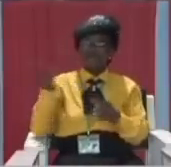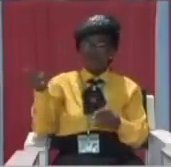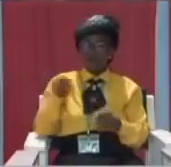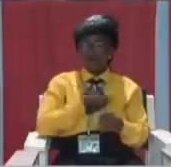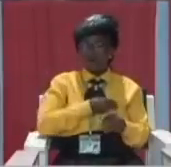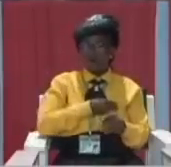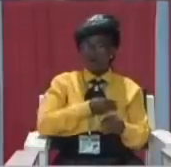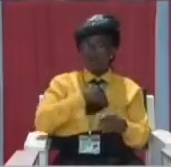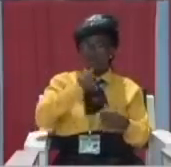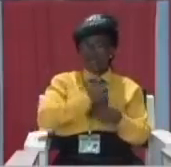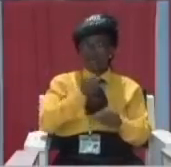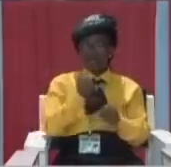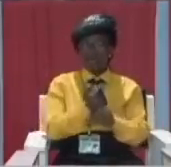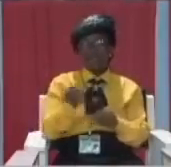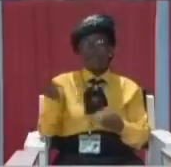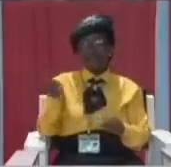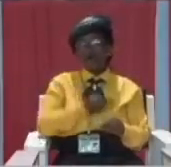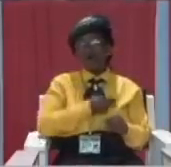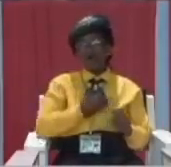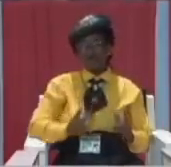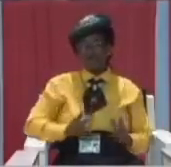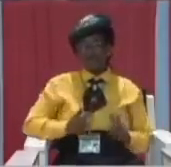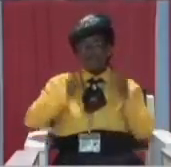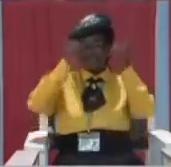to live again.